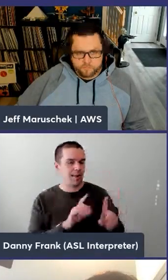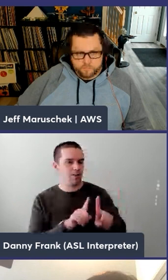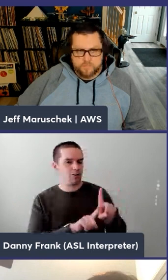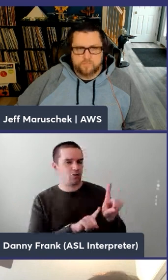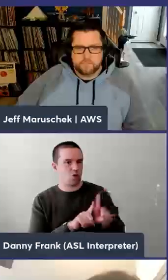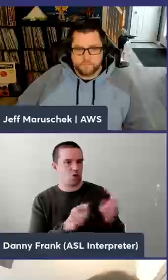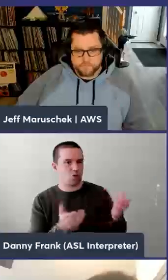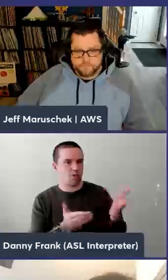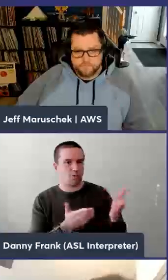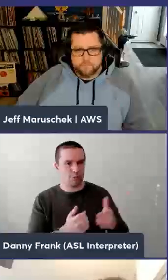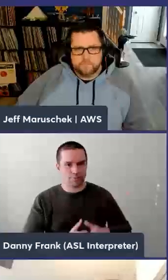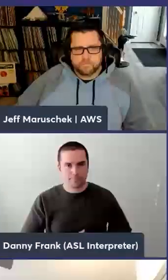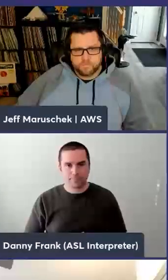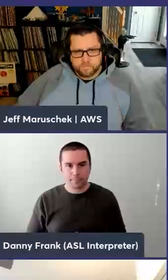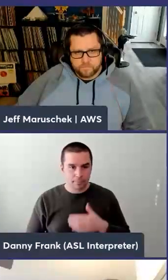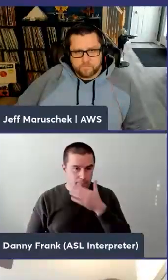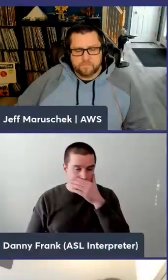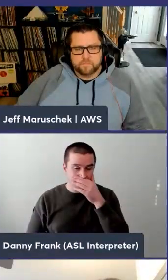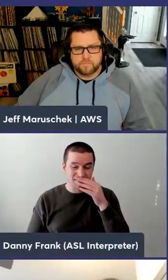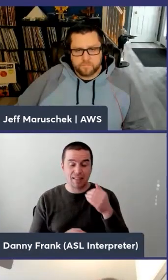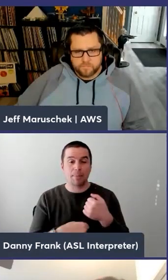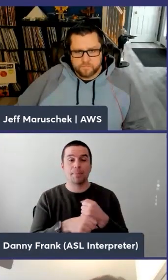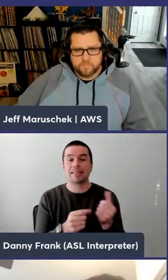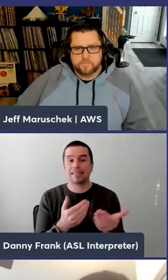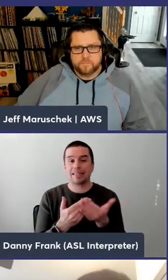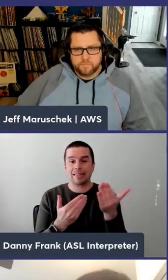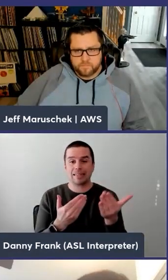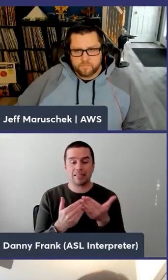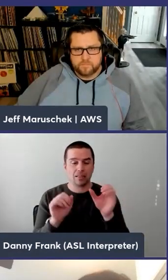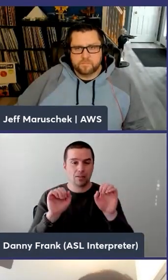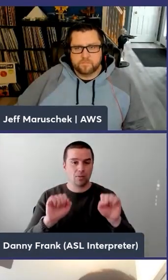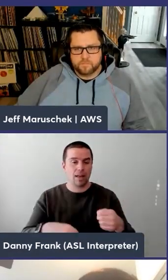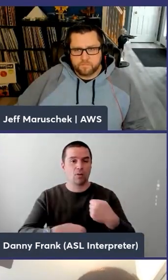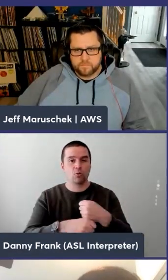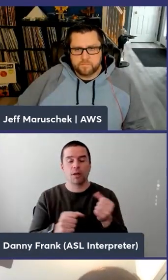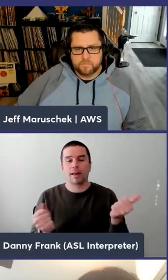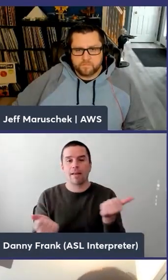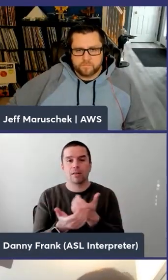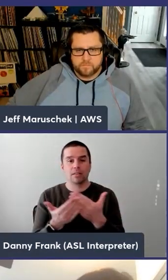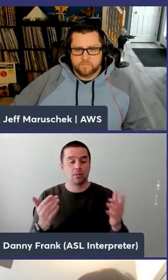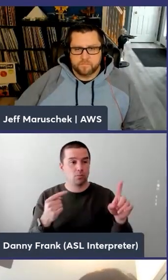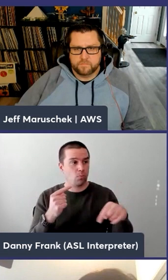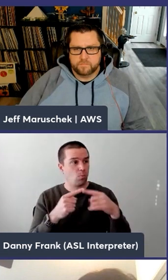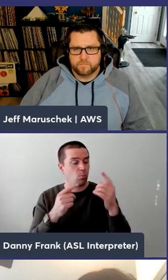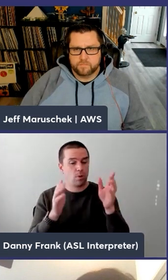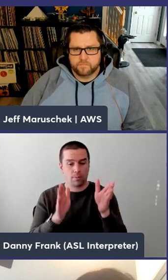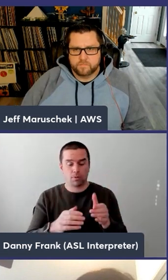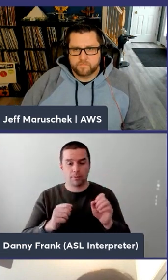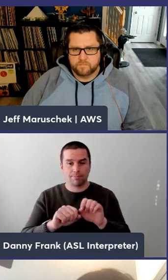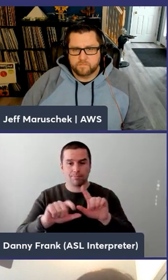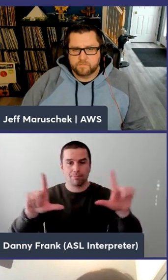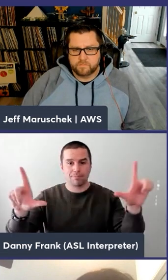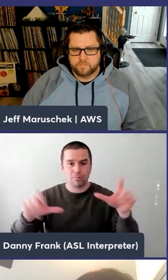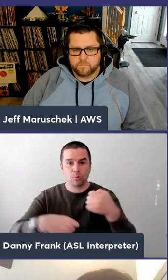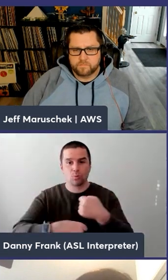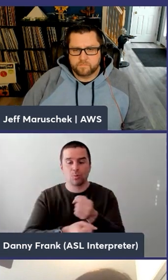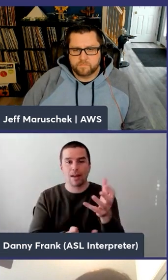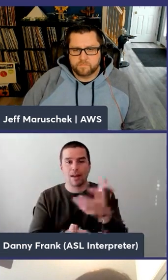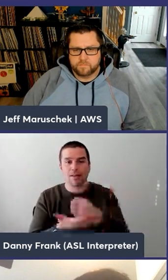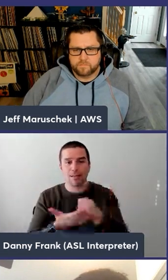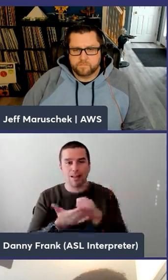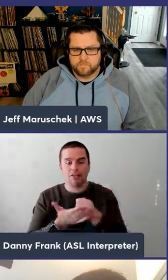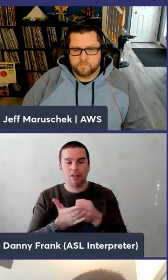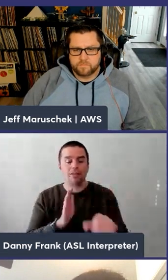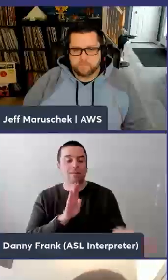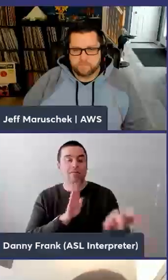So that also makes it easy. You can create everything. So when someone is coming to create a collection, all they have to do is just pick the encryption